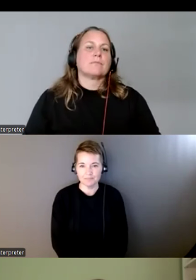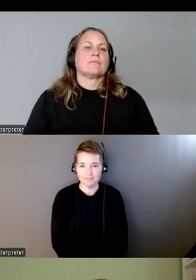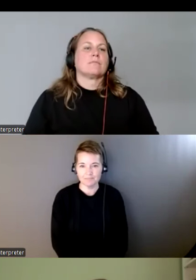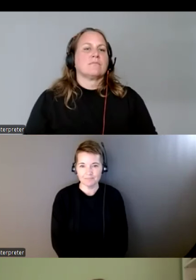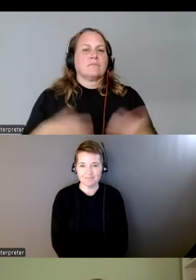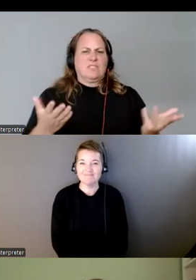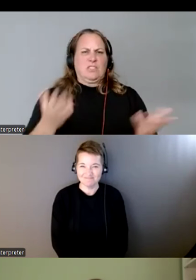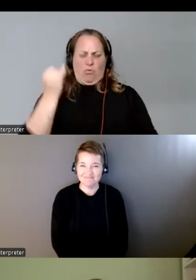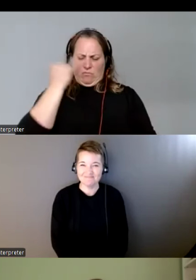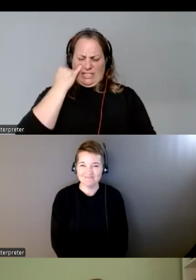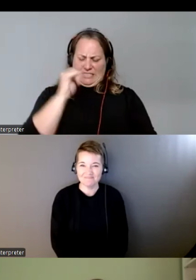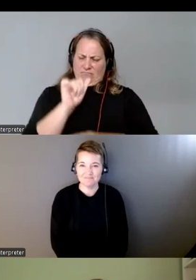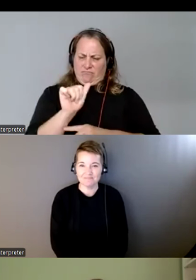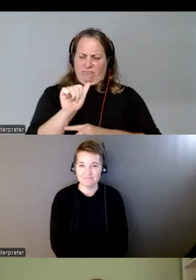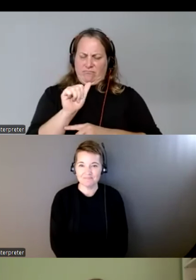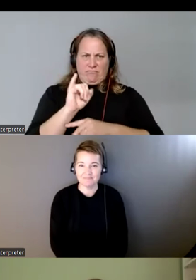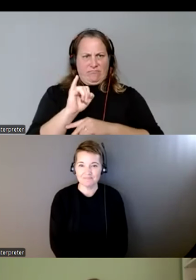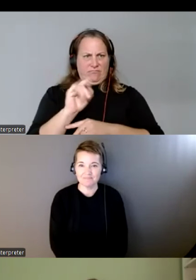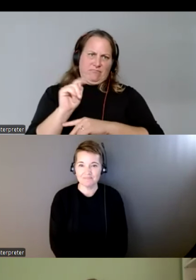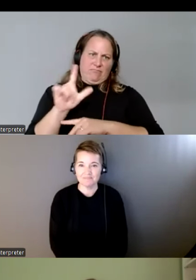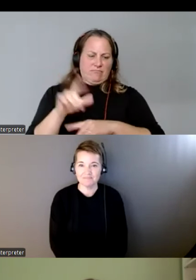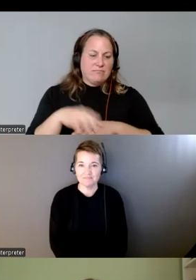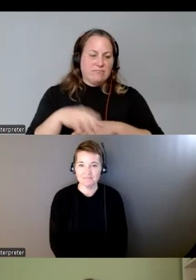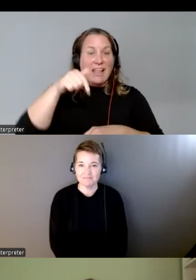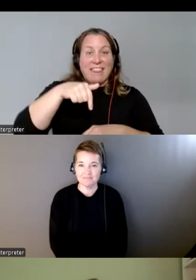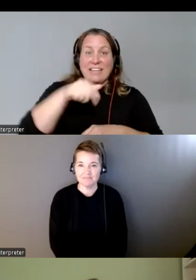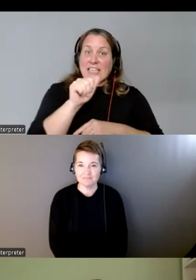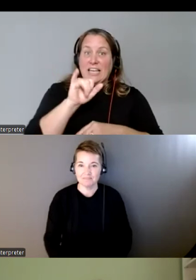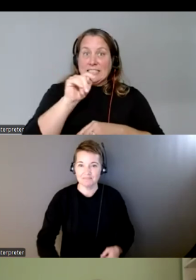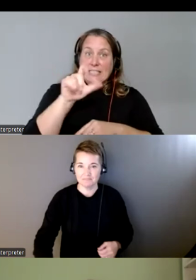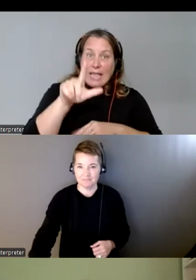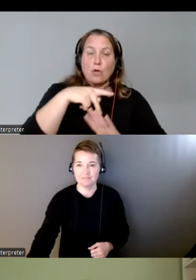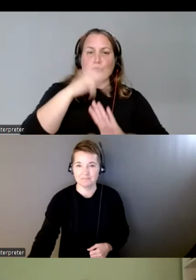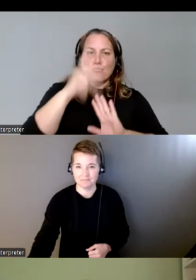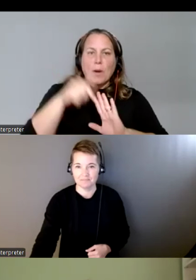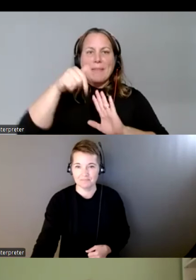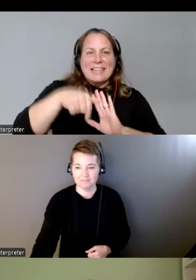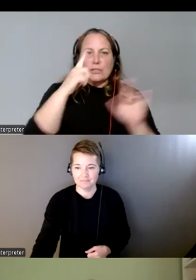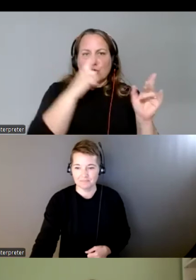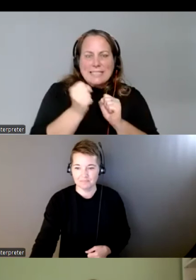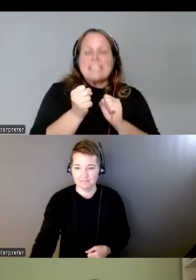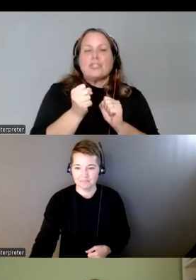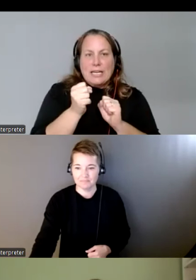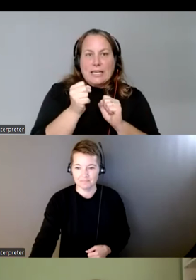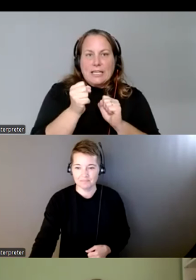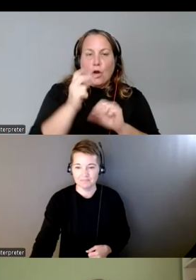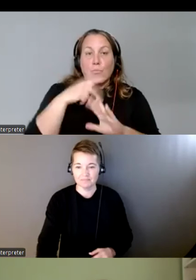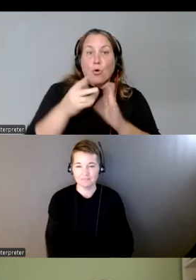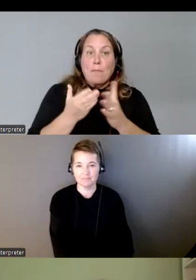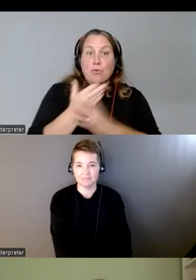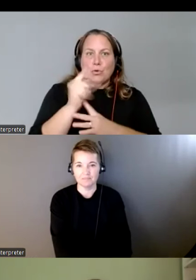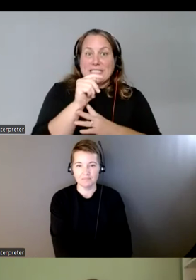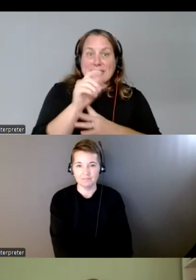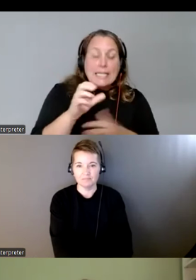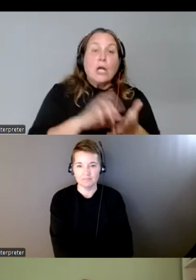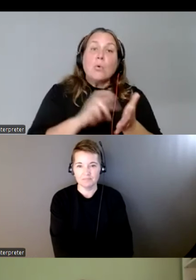Library? It is a TEC strategic program. And the reason this is important is